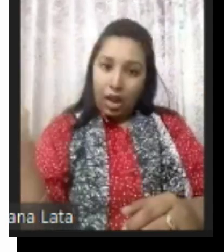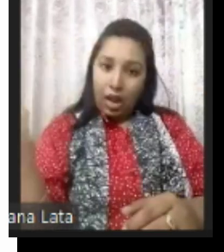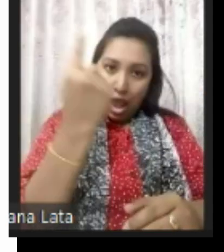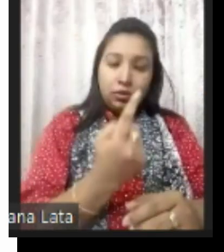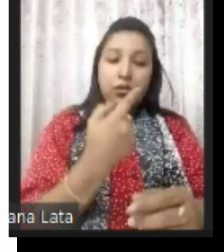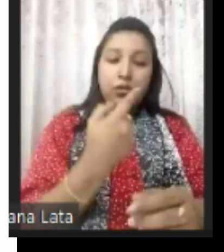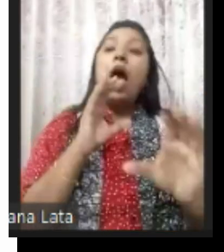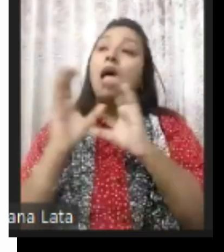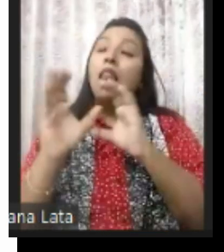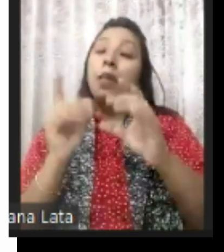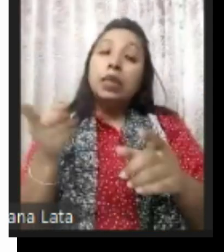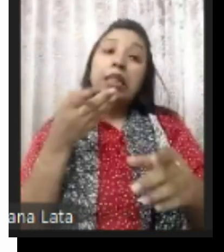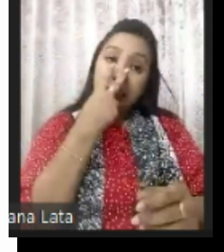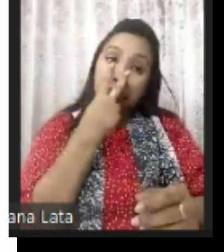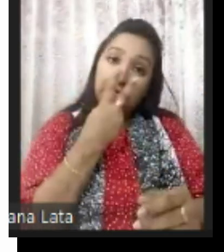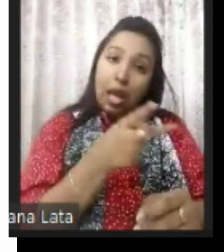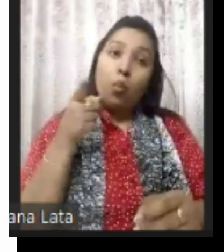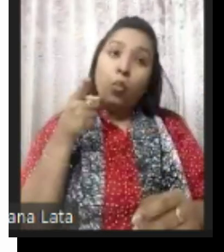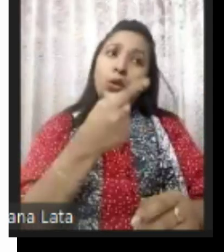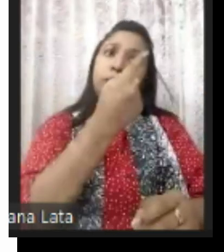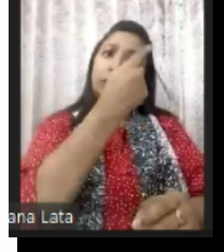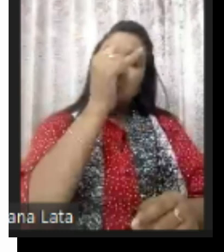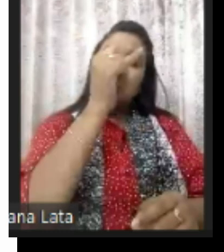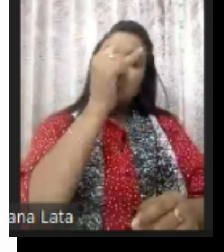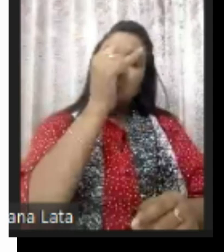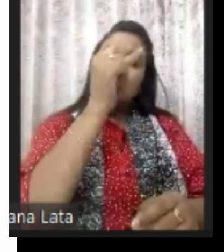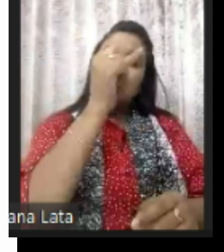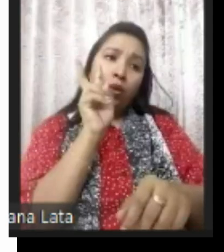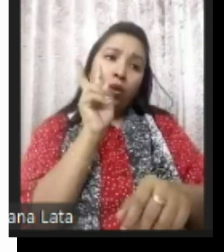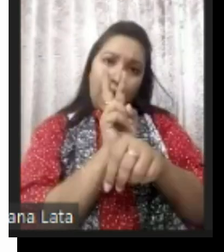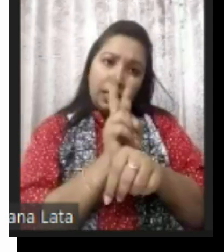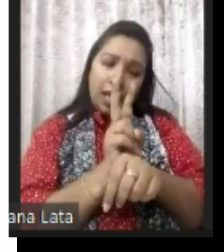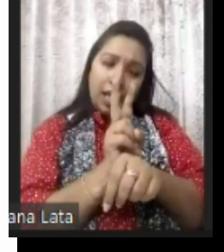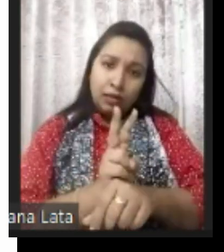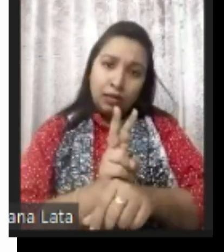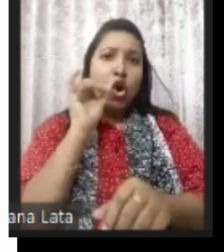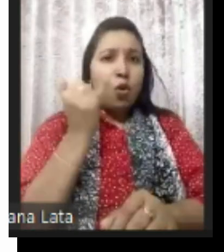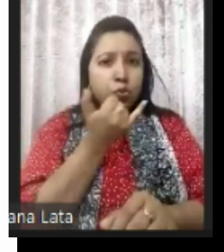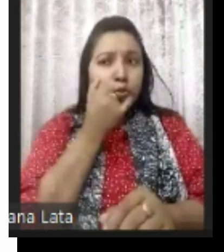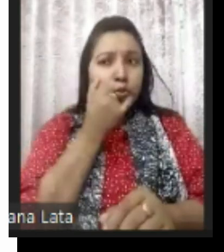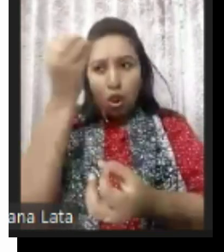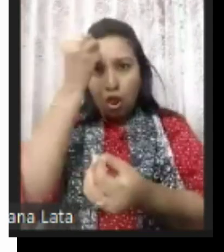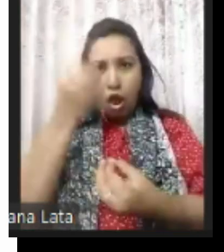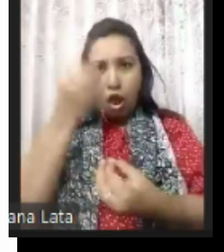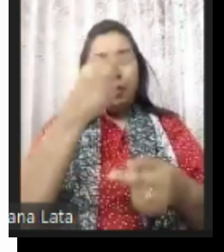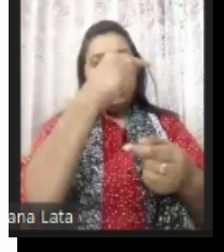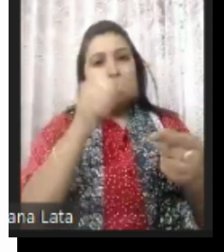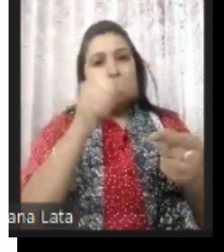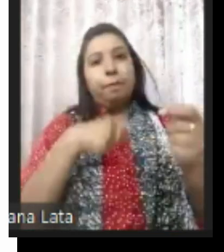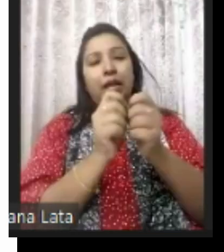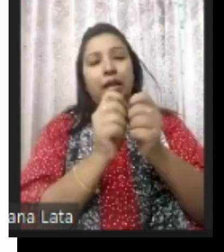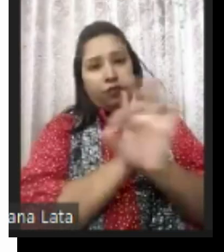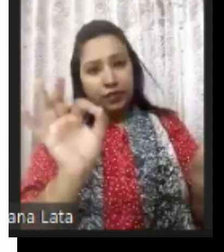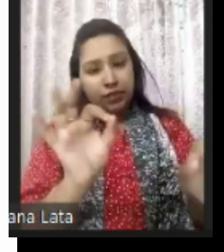Our digital accessibility auditors came from different types of disabilities. They are serving with us as